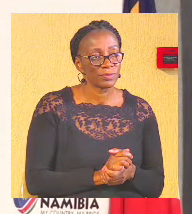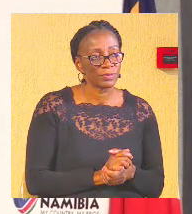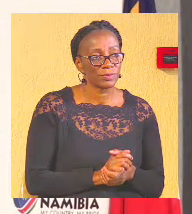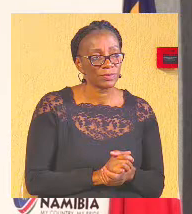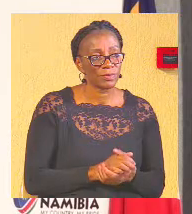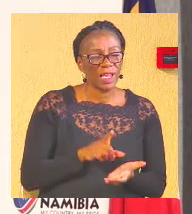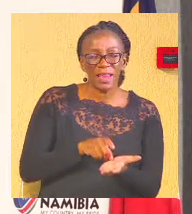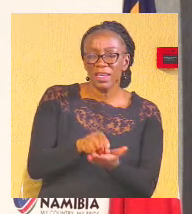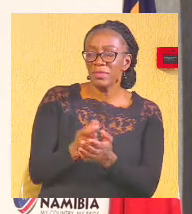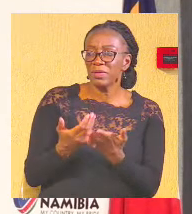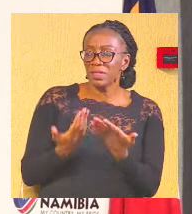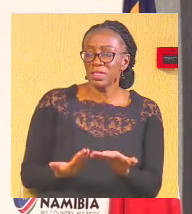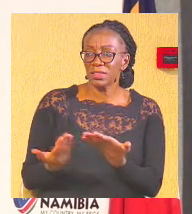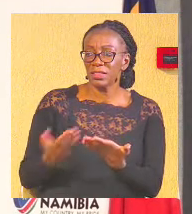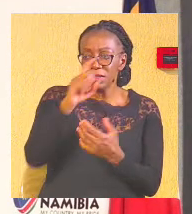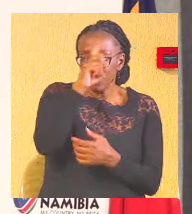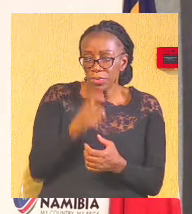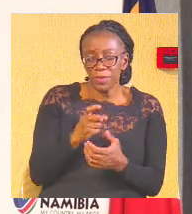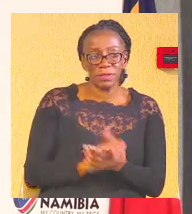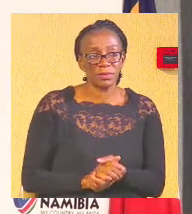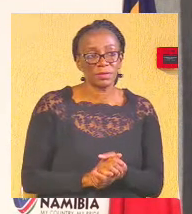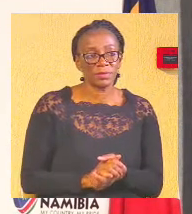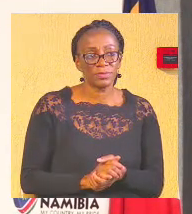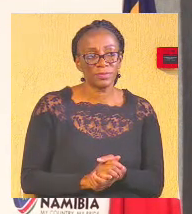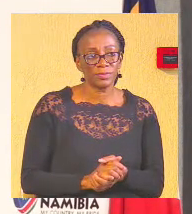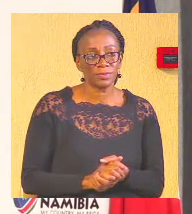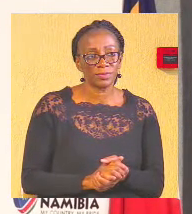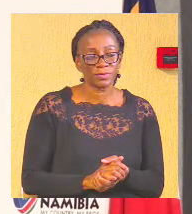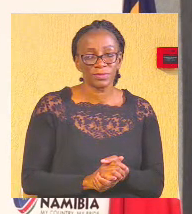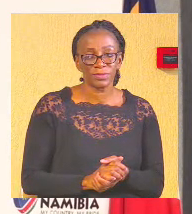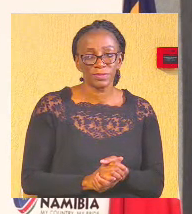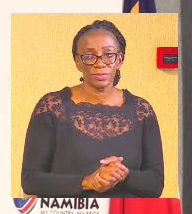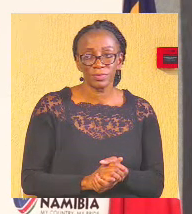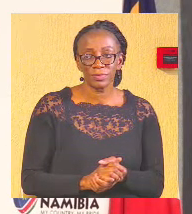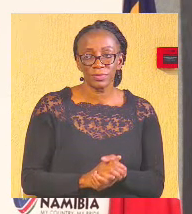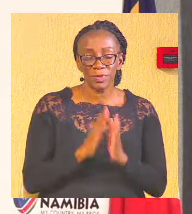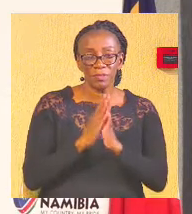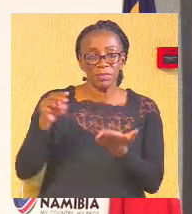if you have any question, just to come to the podium and pose your question.